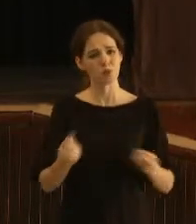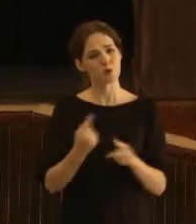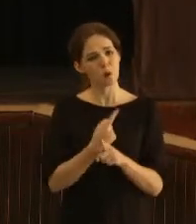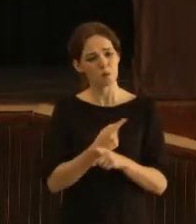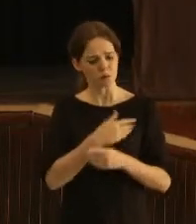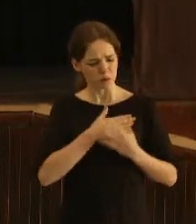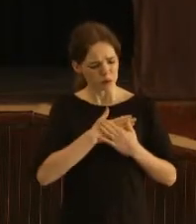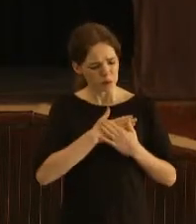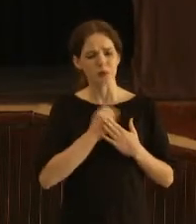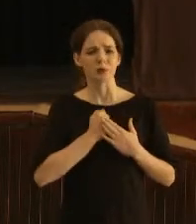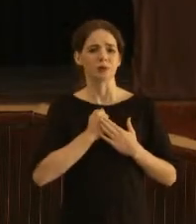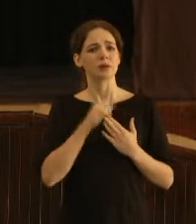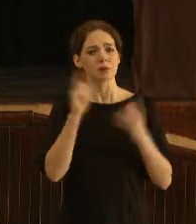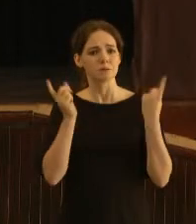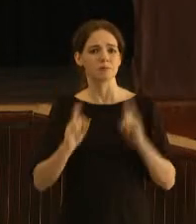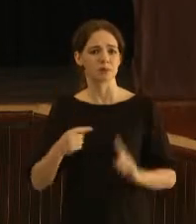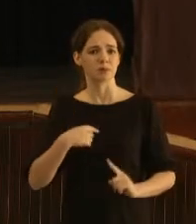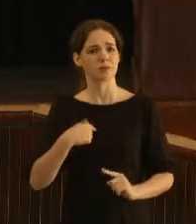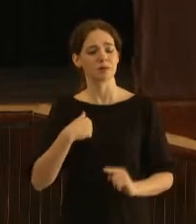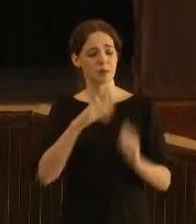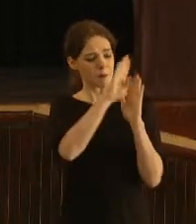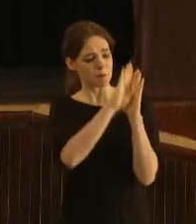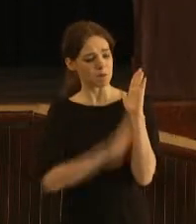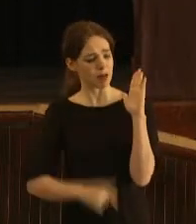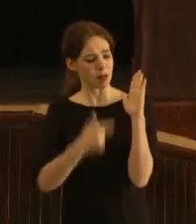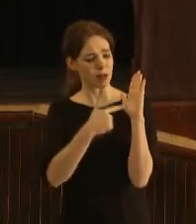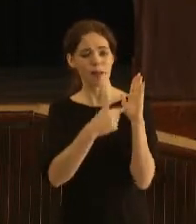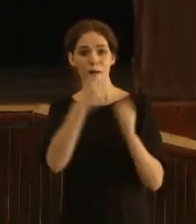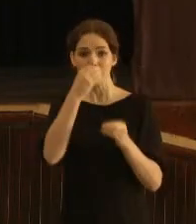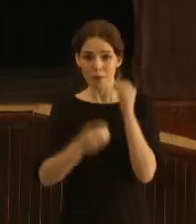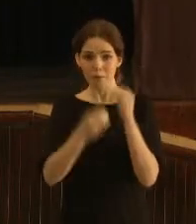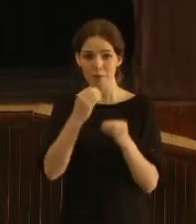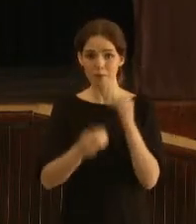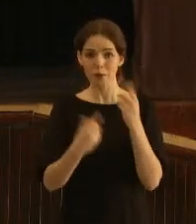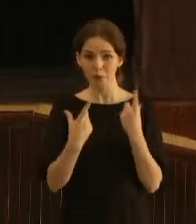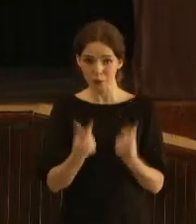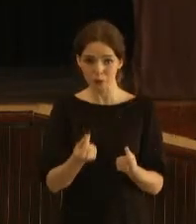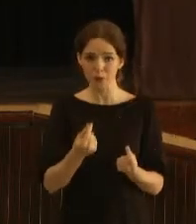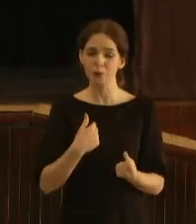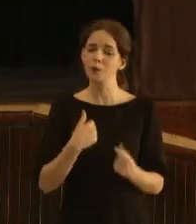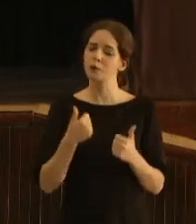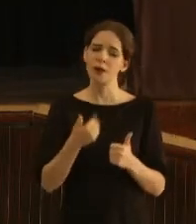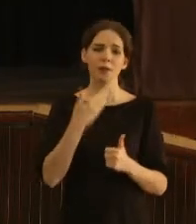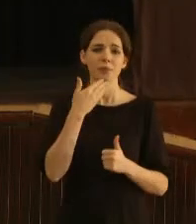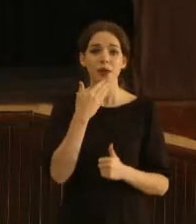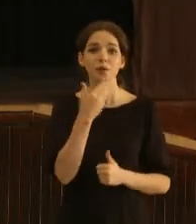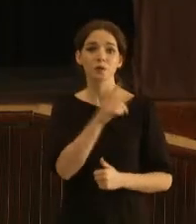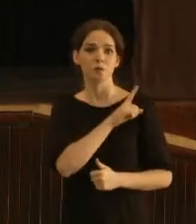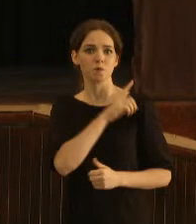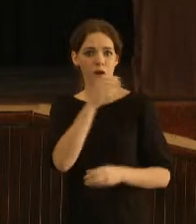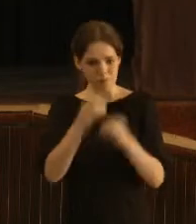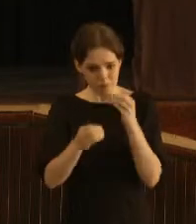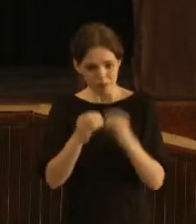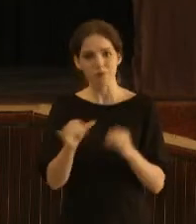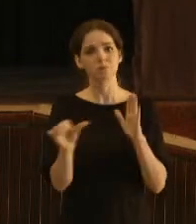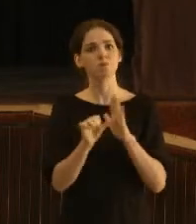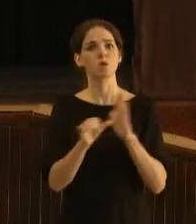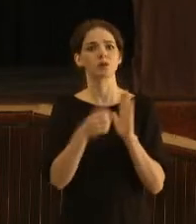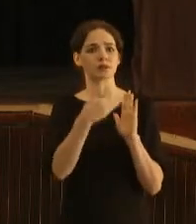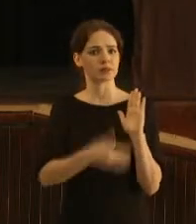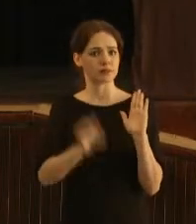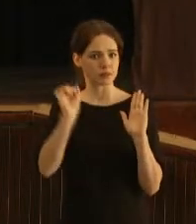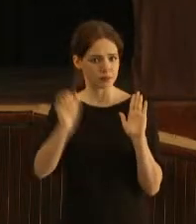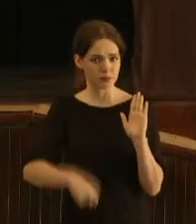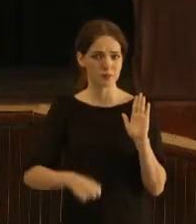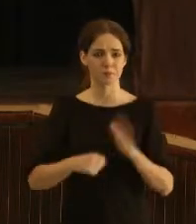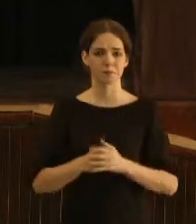making the amendments to the bill because they were necessary amendments, really. Ndifuna ukuthi And enkosi in principle, I nge-amendment. accept that. Kwaye